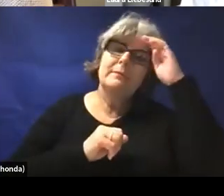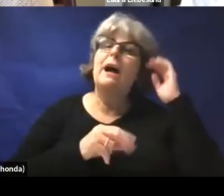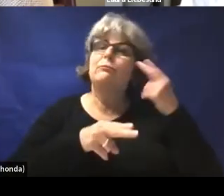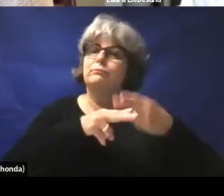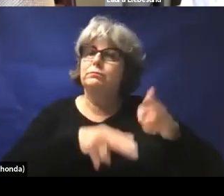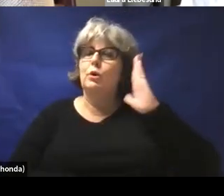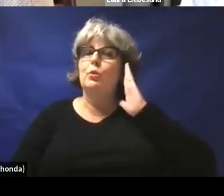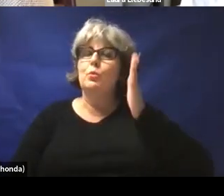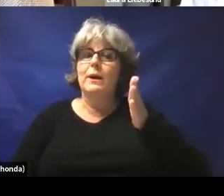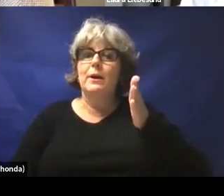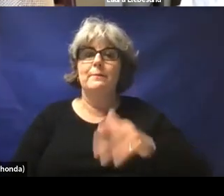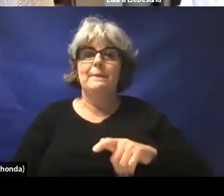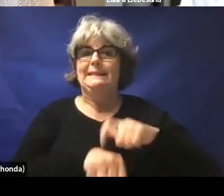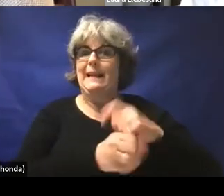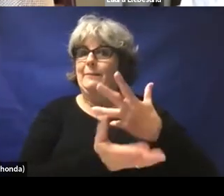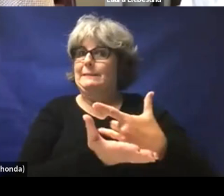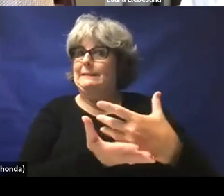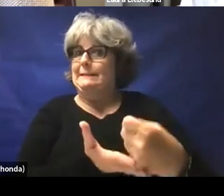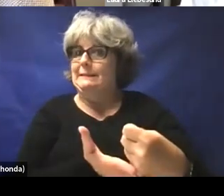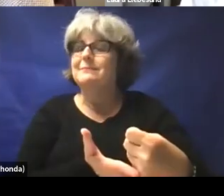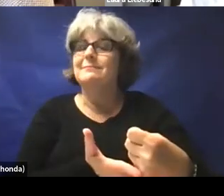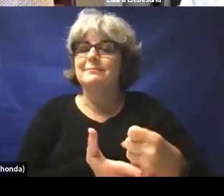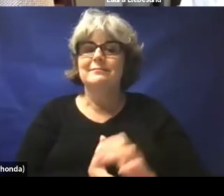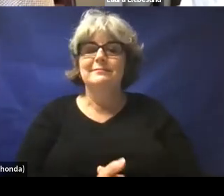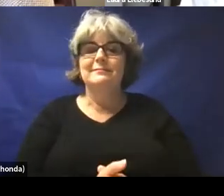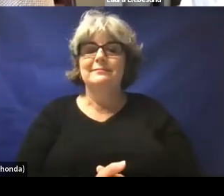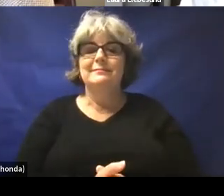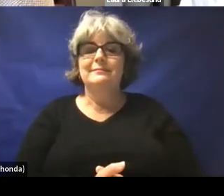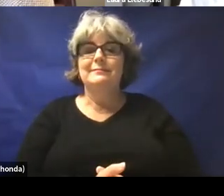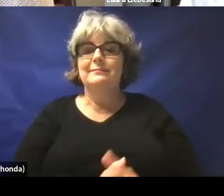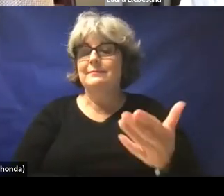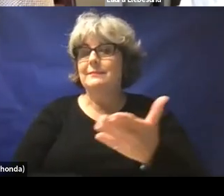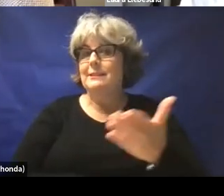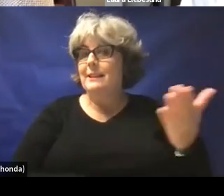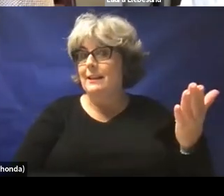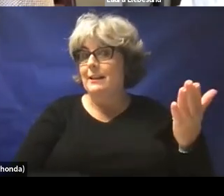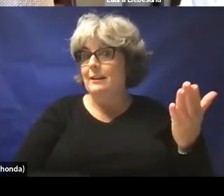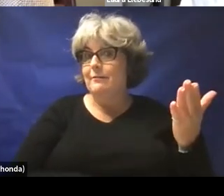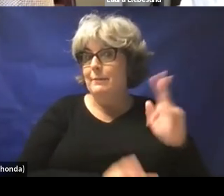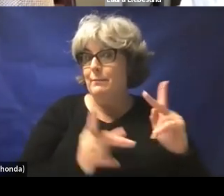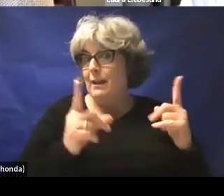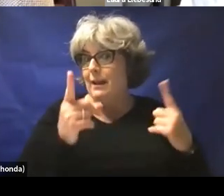brief, because I know we are running out of time. I want to see if anybody who's still with us here has any questions, but